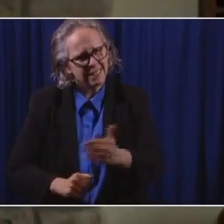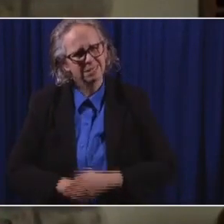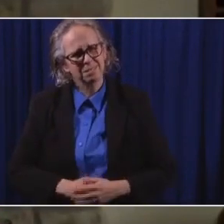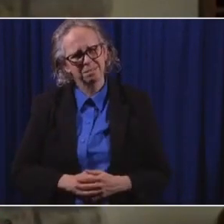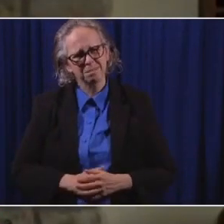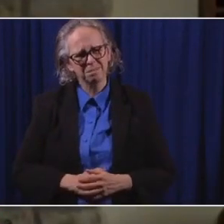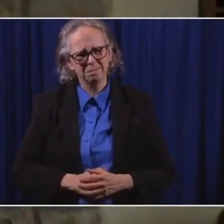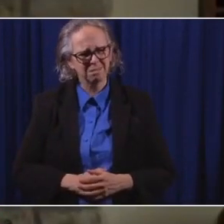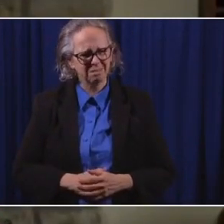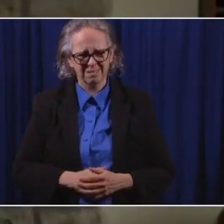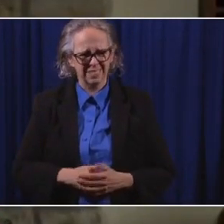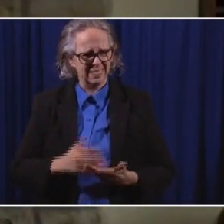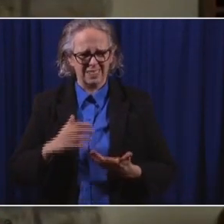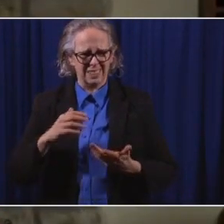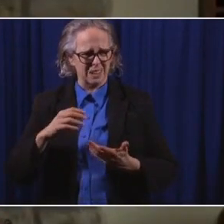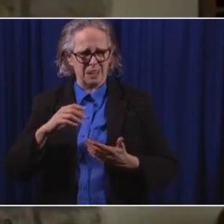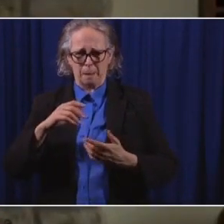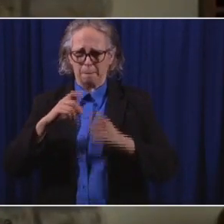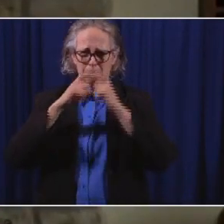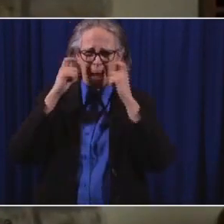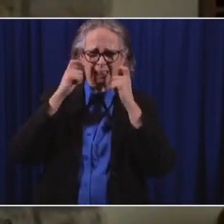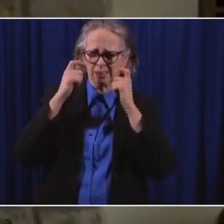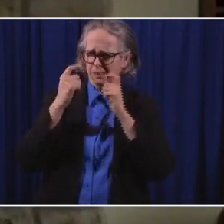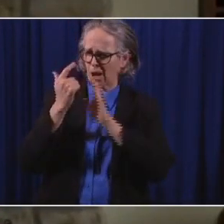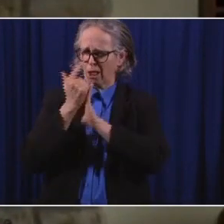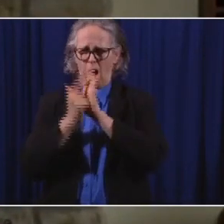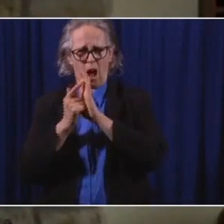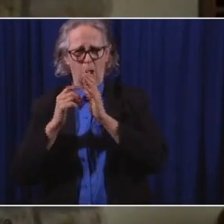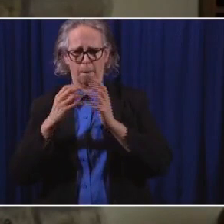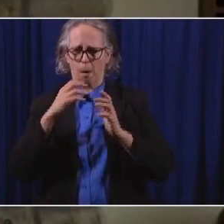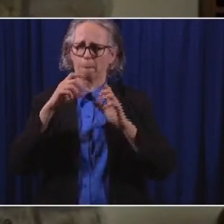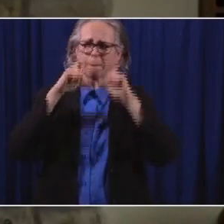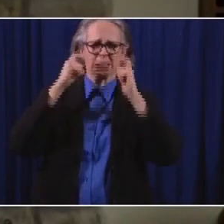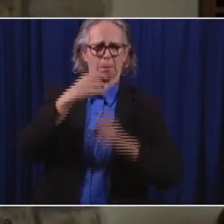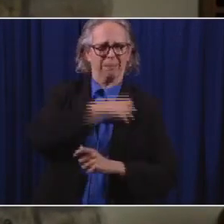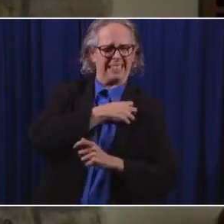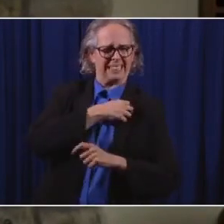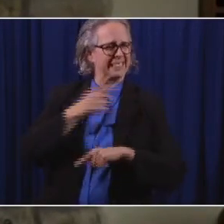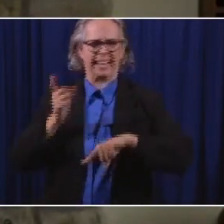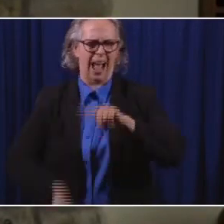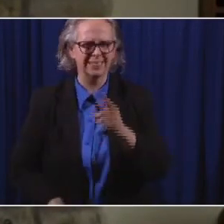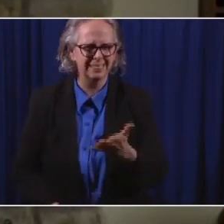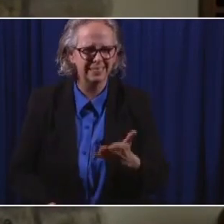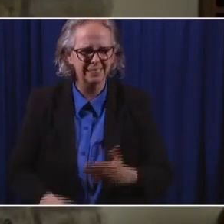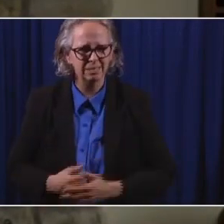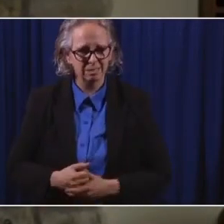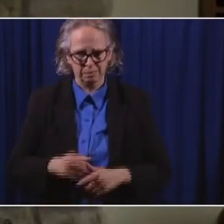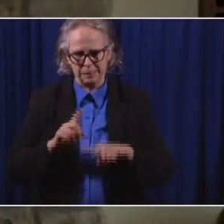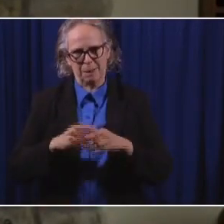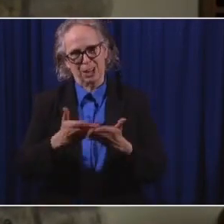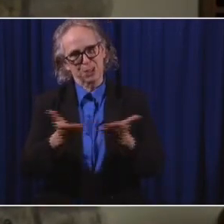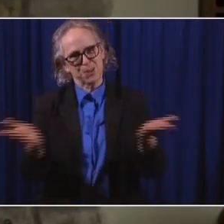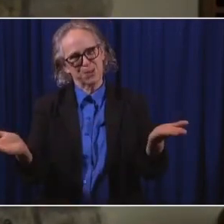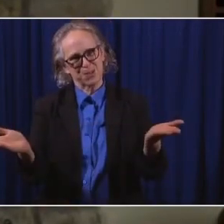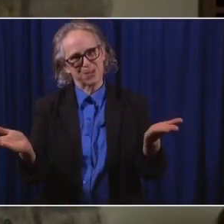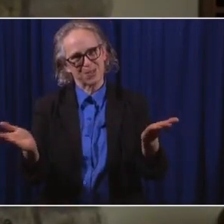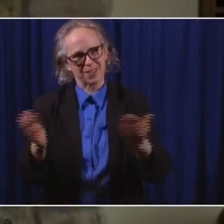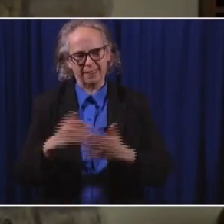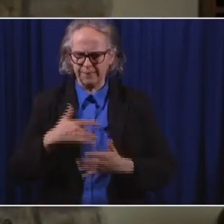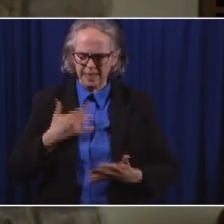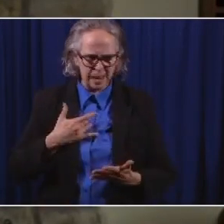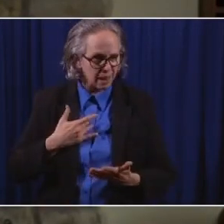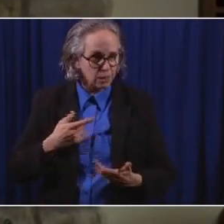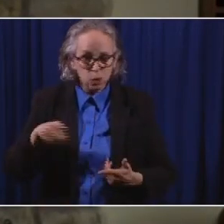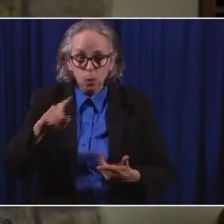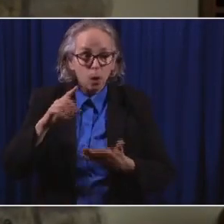we rely on the goodwill of the people of Ohio. And I think the more people learn about it, the more we learn about the power of these masks